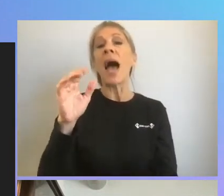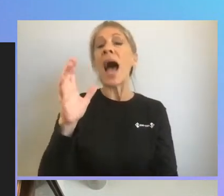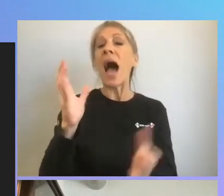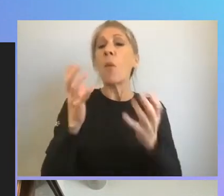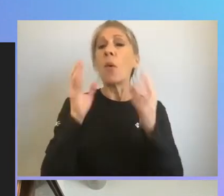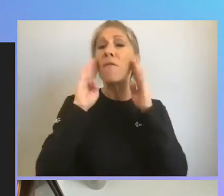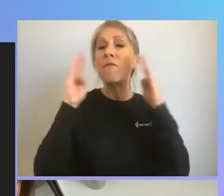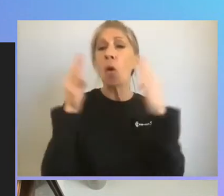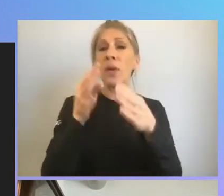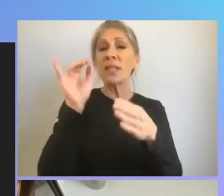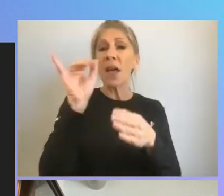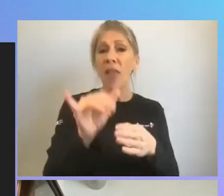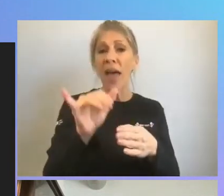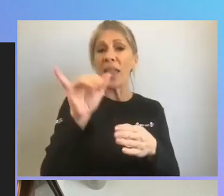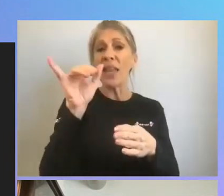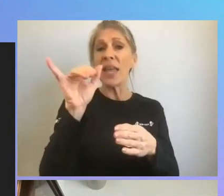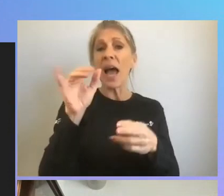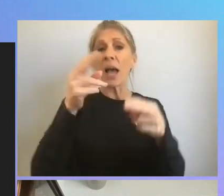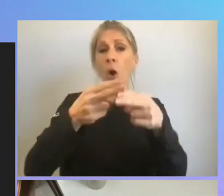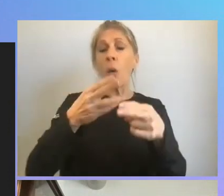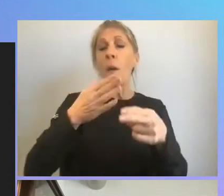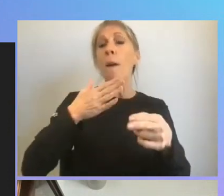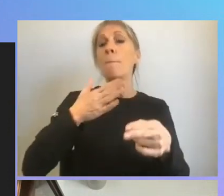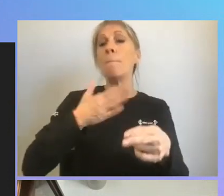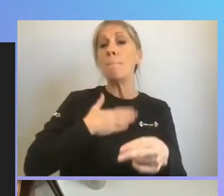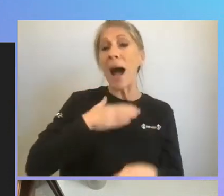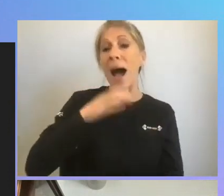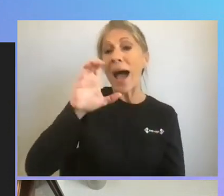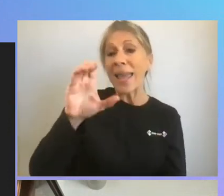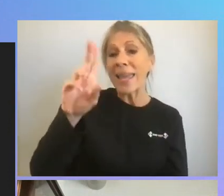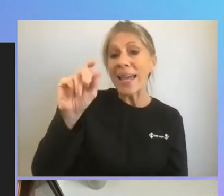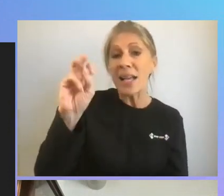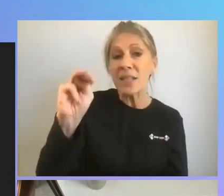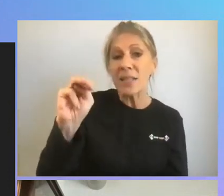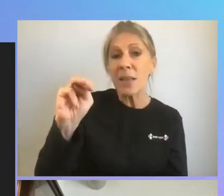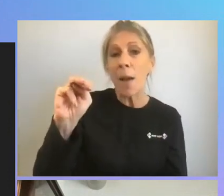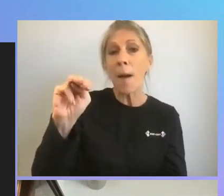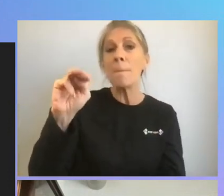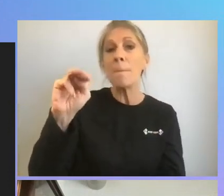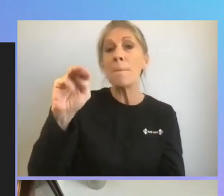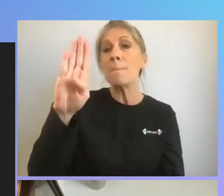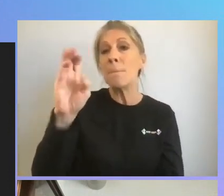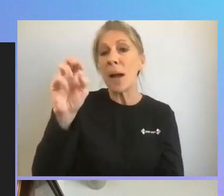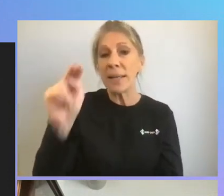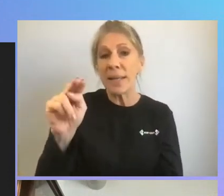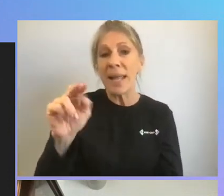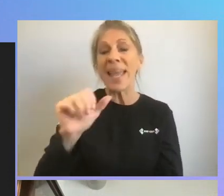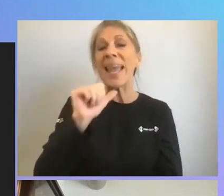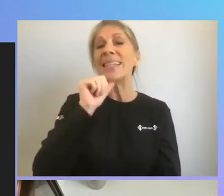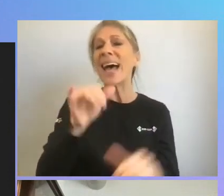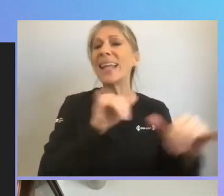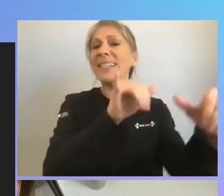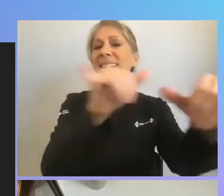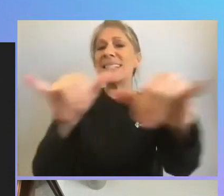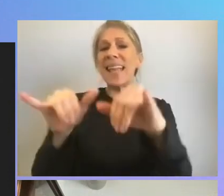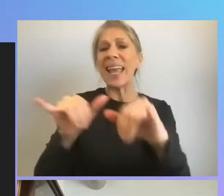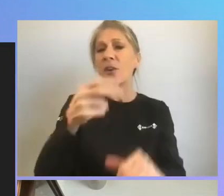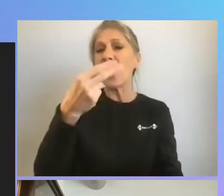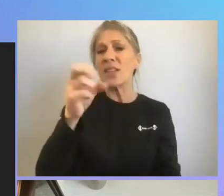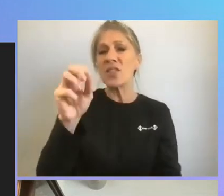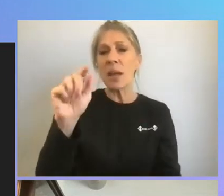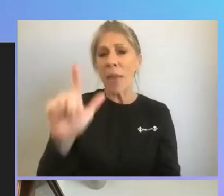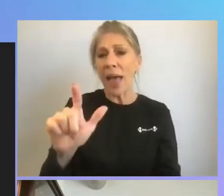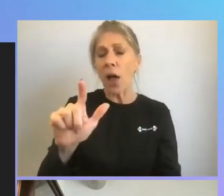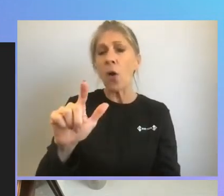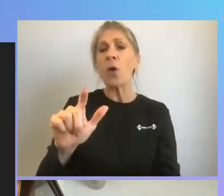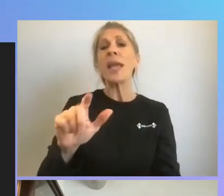on this component that I'm calling my custom button. It's camel cased. It's like an uppercase M, so it's not a standard or native HTML element. It's a completely